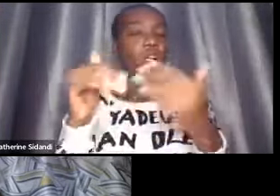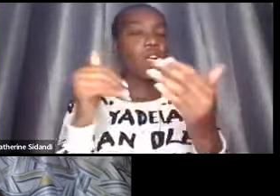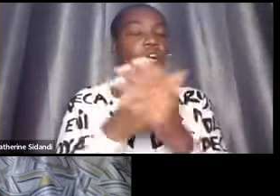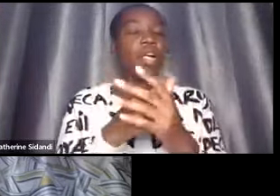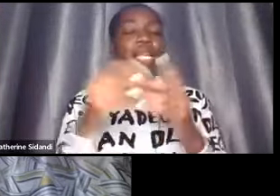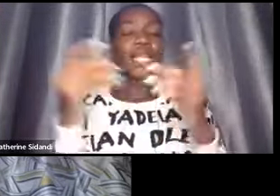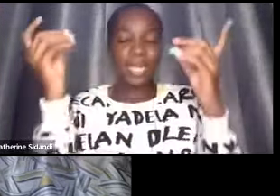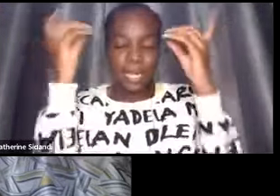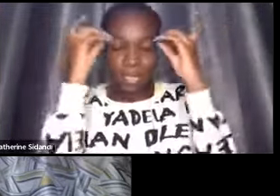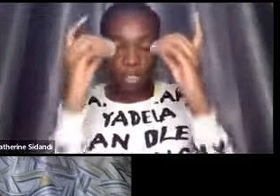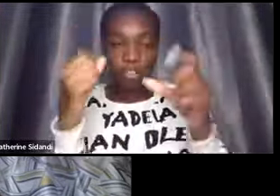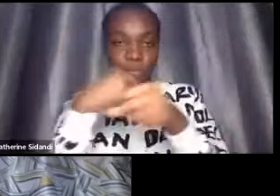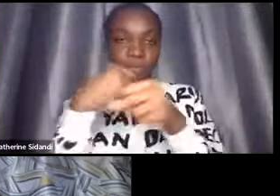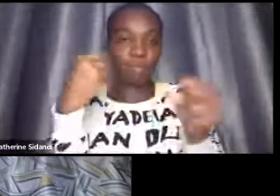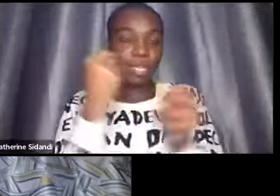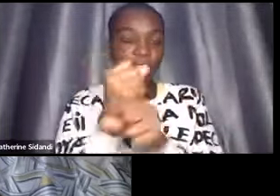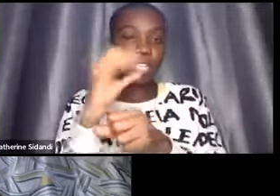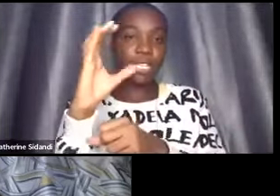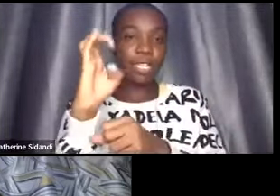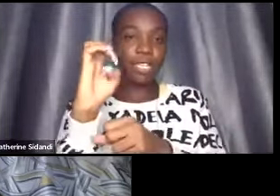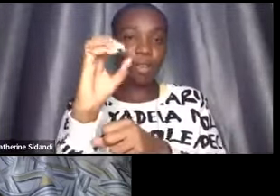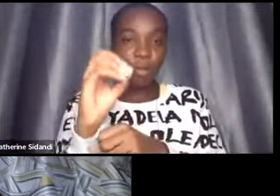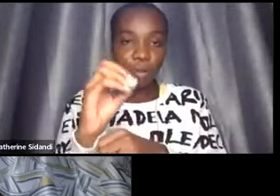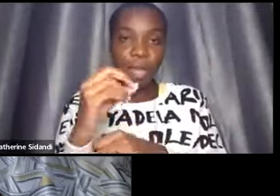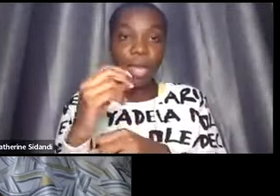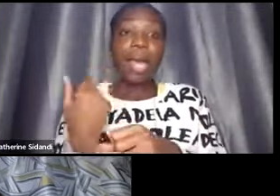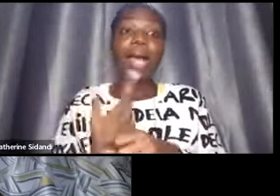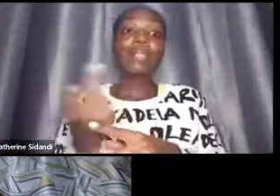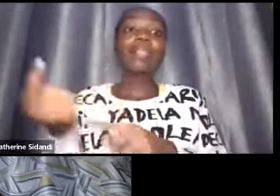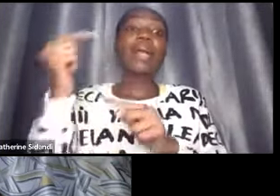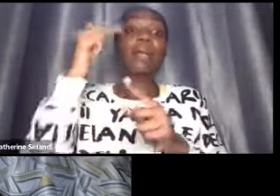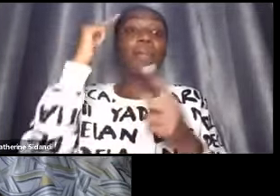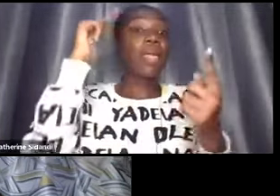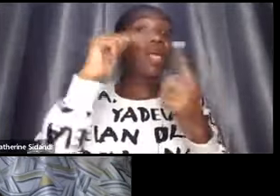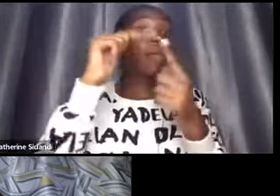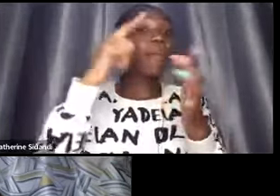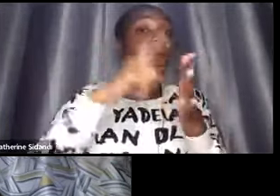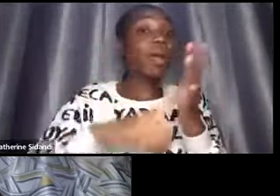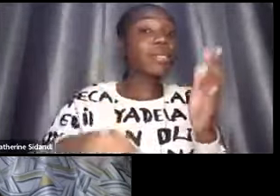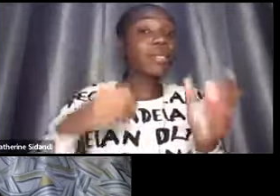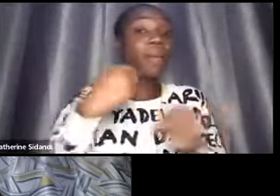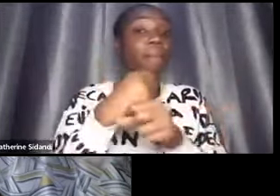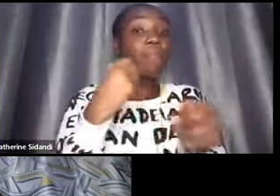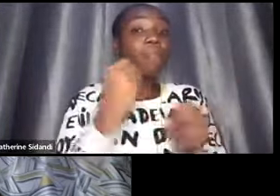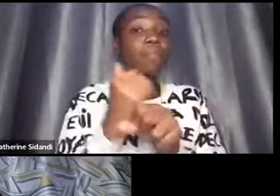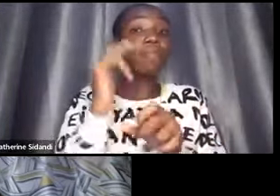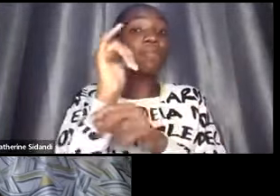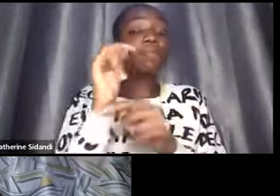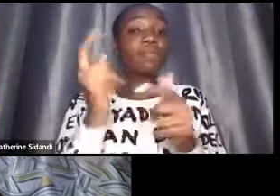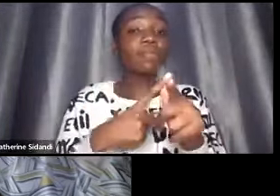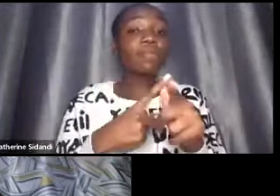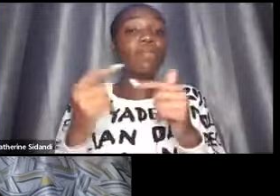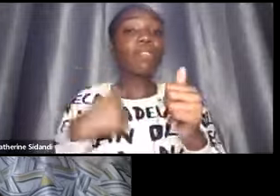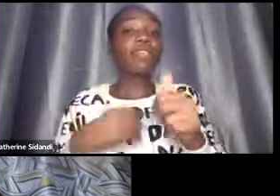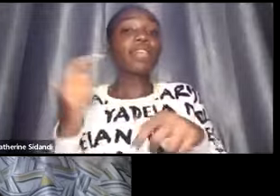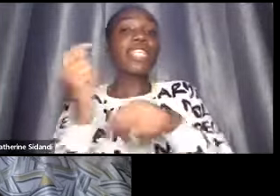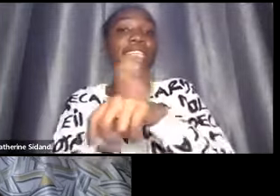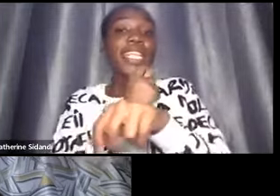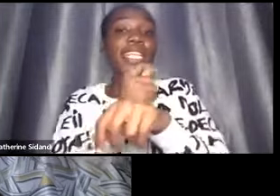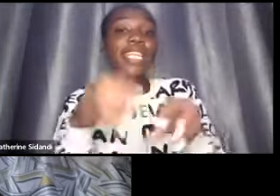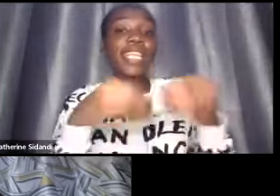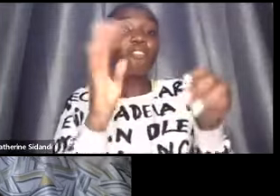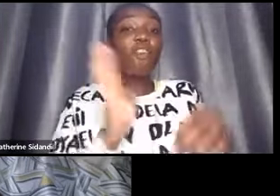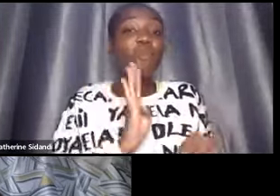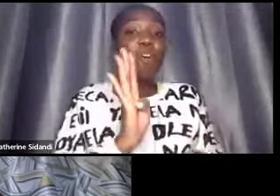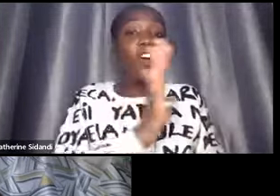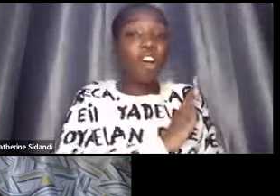CEO. We've come in to help these people resolve this conflict. So there is a formula, there is a training that we give to the board, there's a training that we give the members